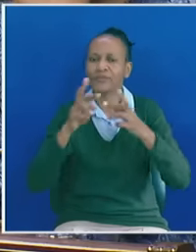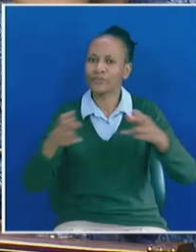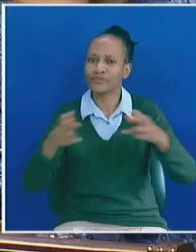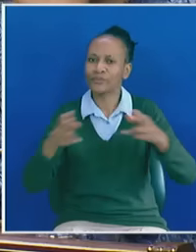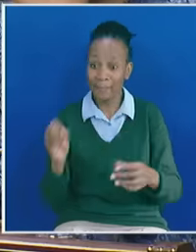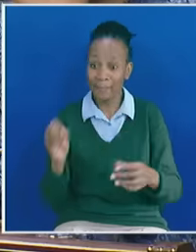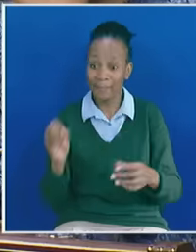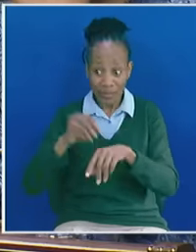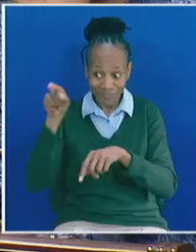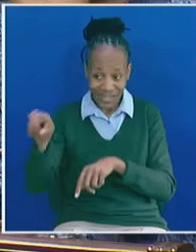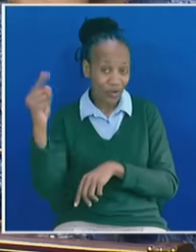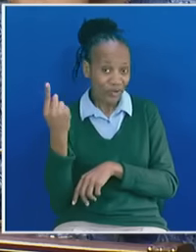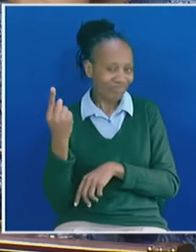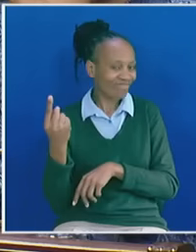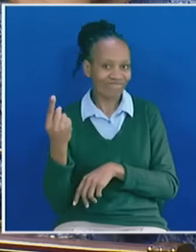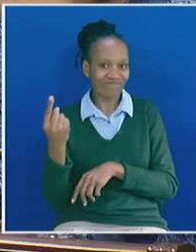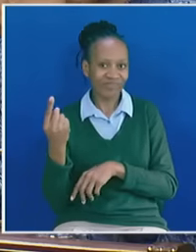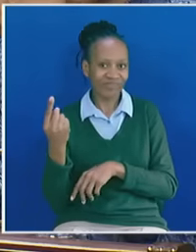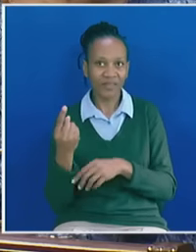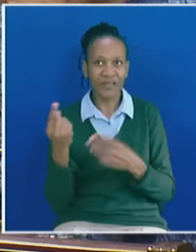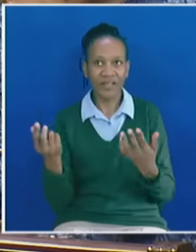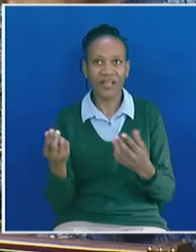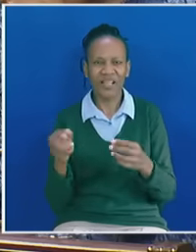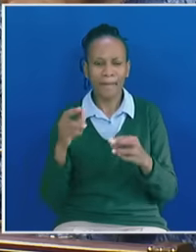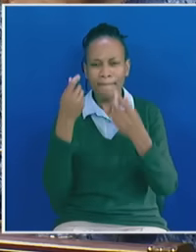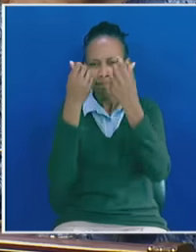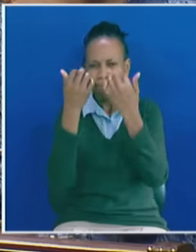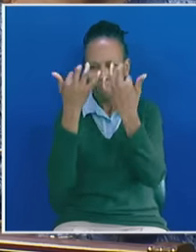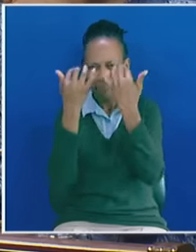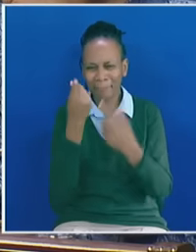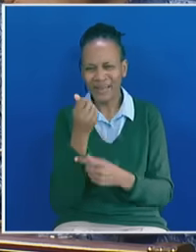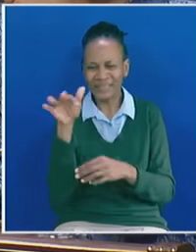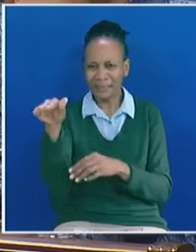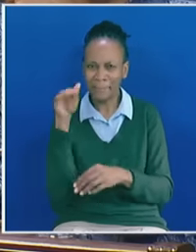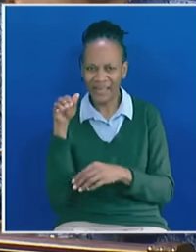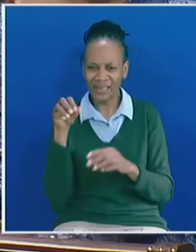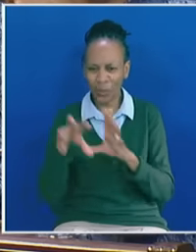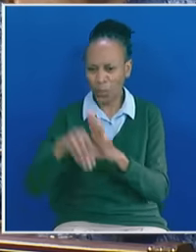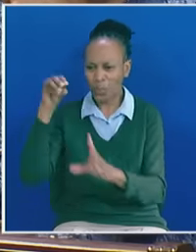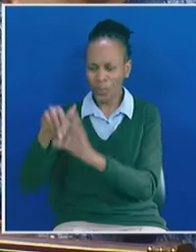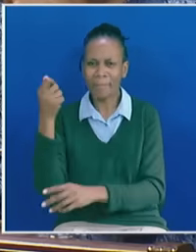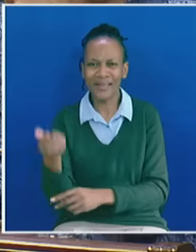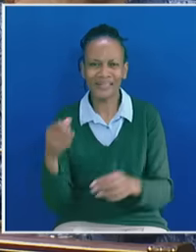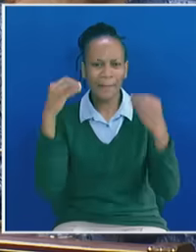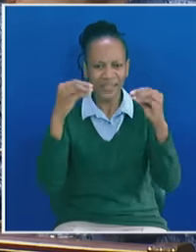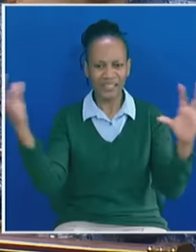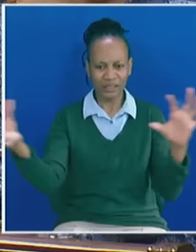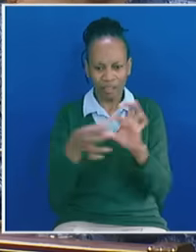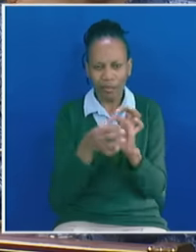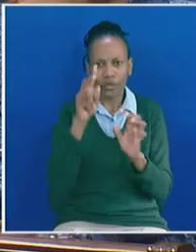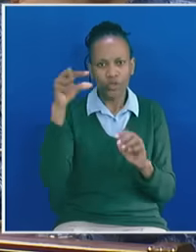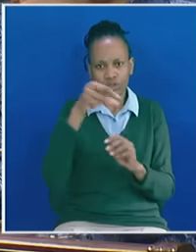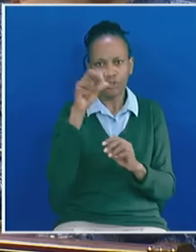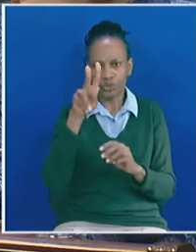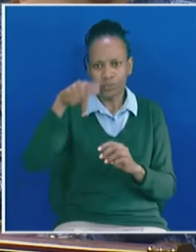saga ends. Oak Bay Resources and the withdrawal from the South African banks doing business with the Guptas, the allegation